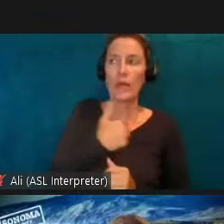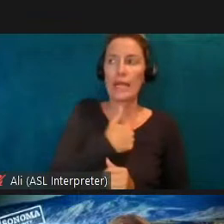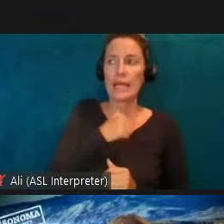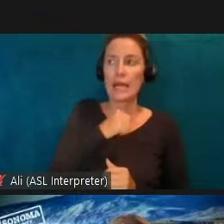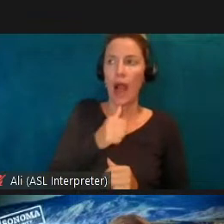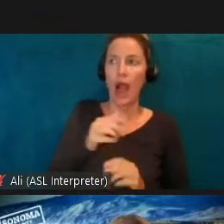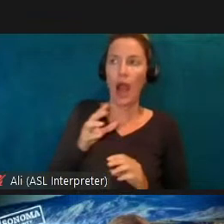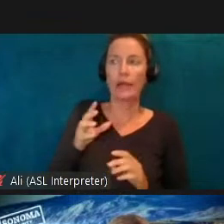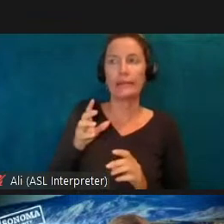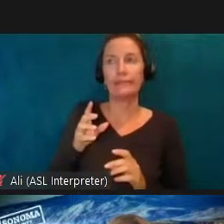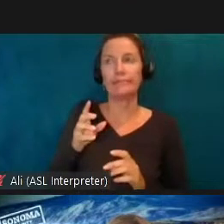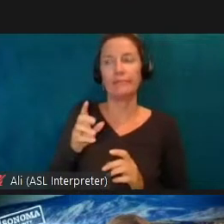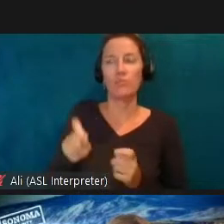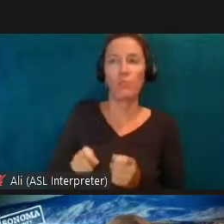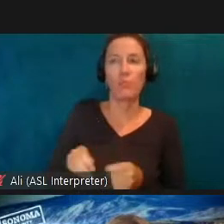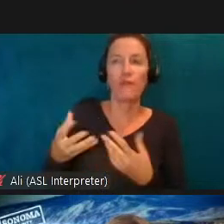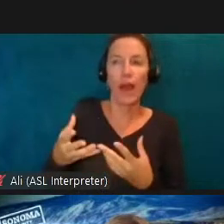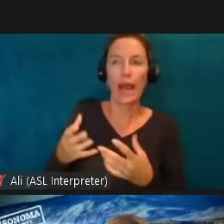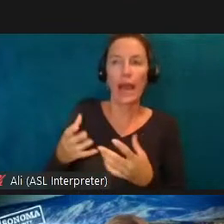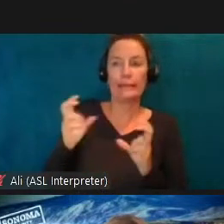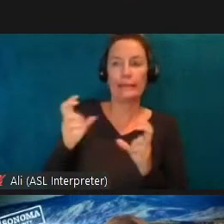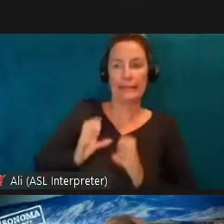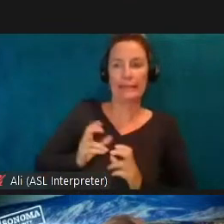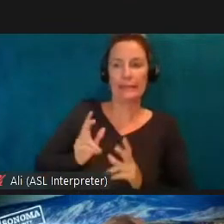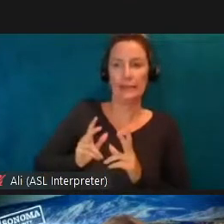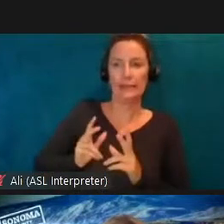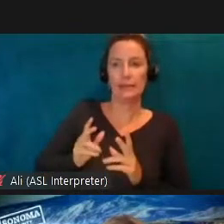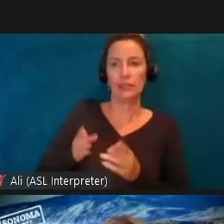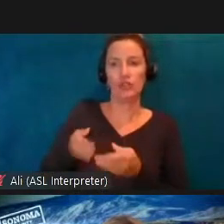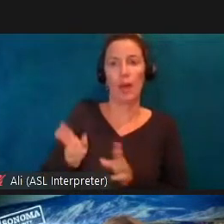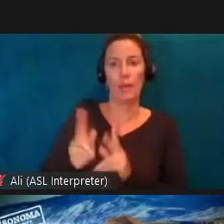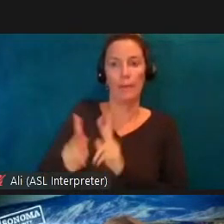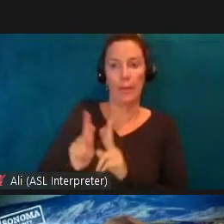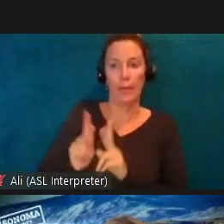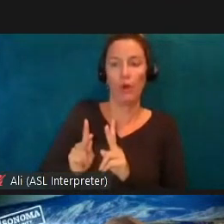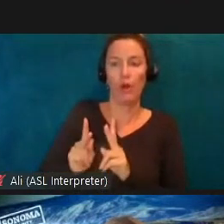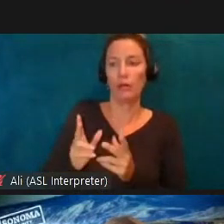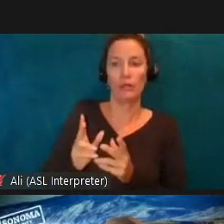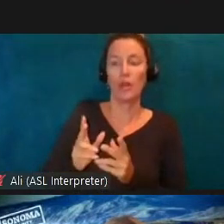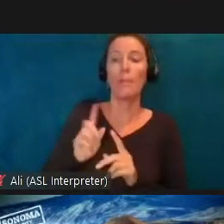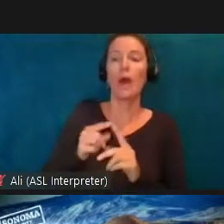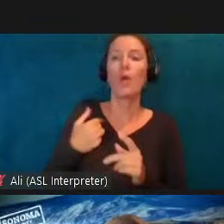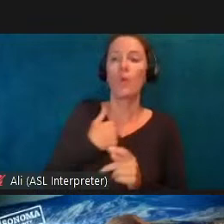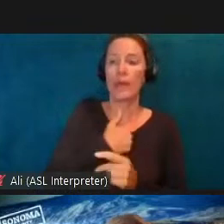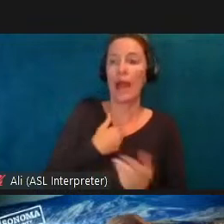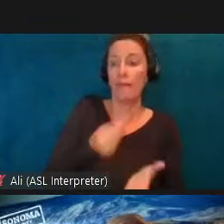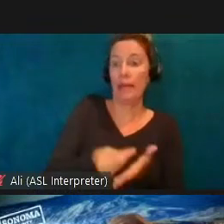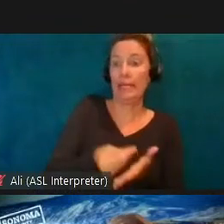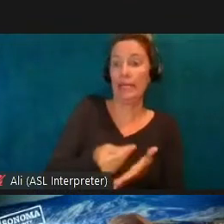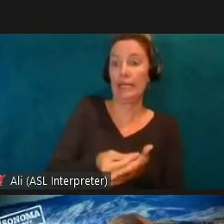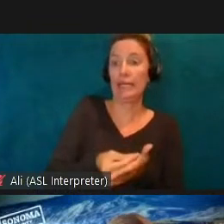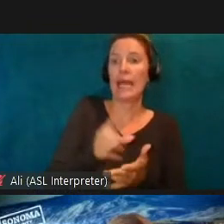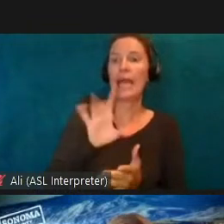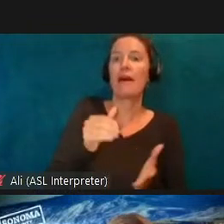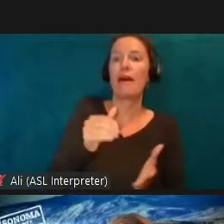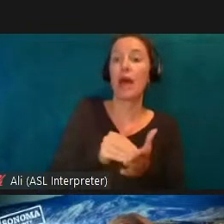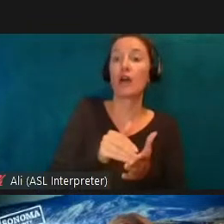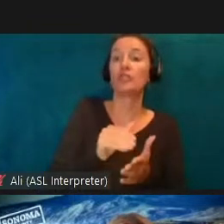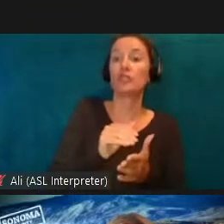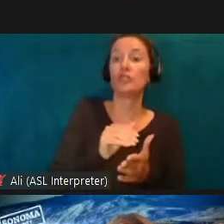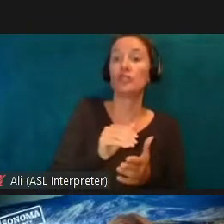but where we were at with the budget. So an additional $85 million was invested in CAL FIRE this